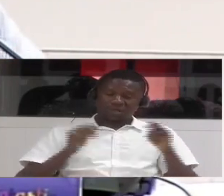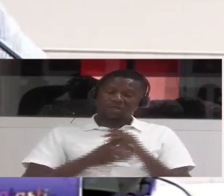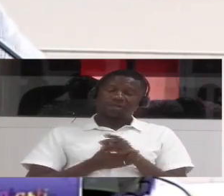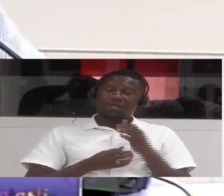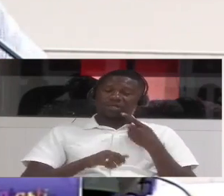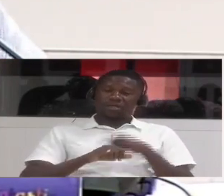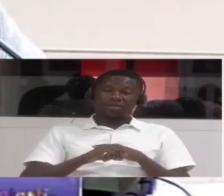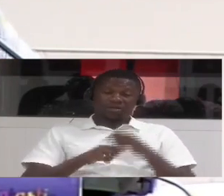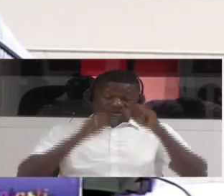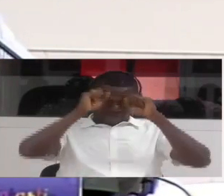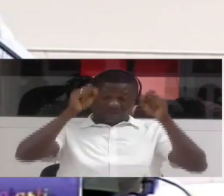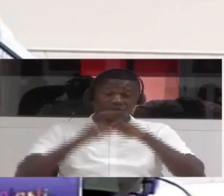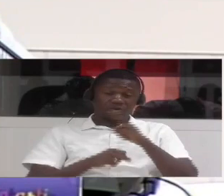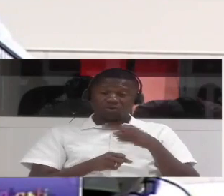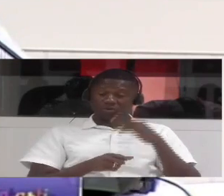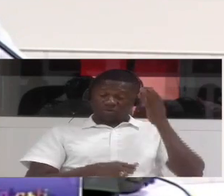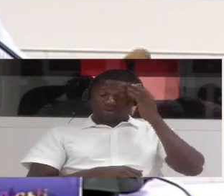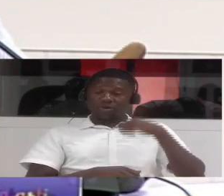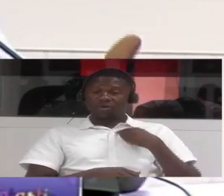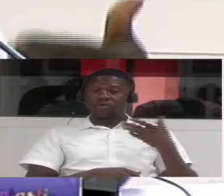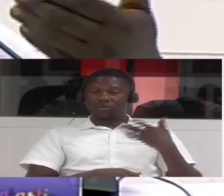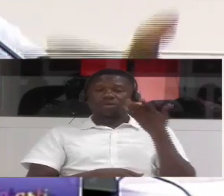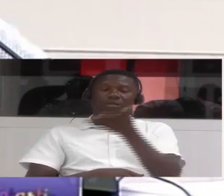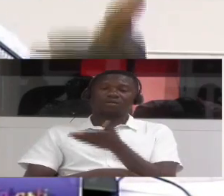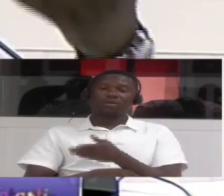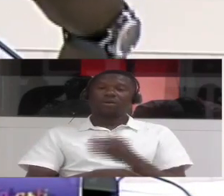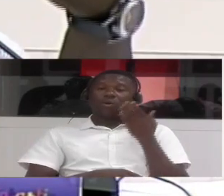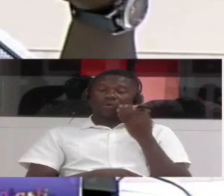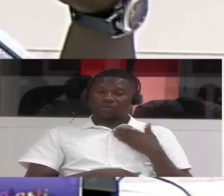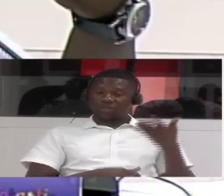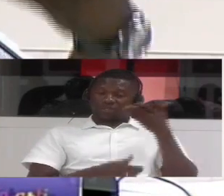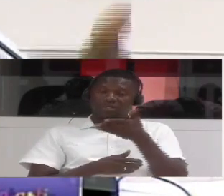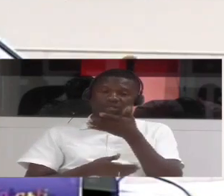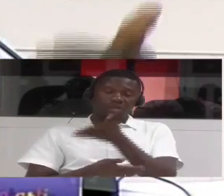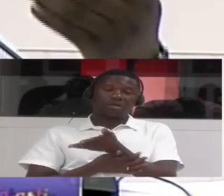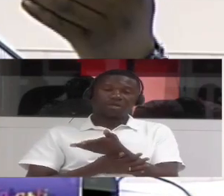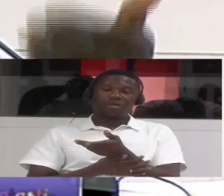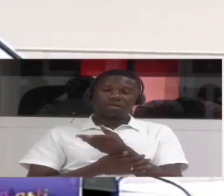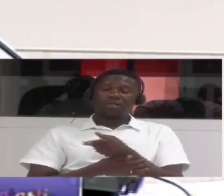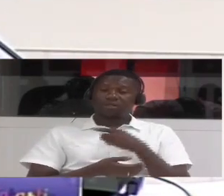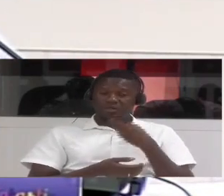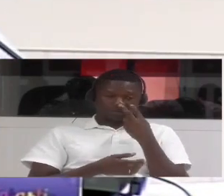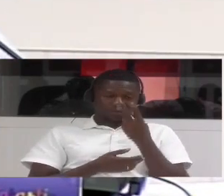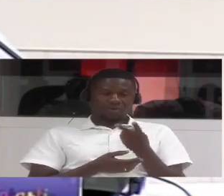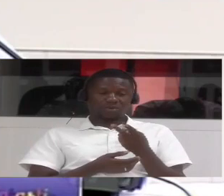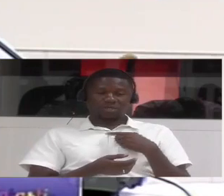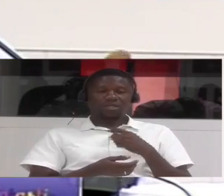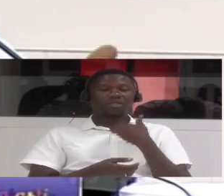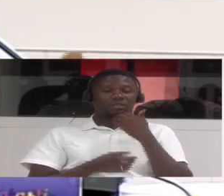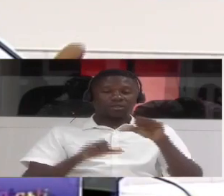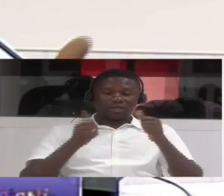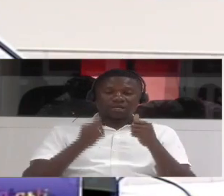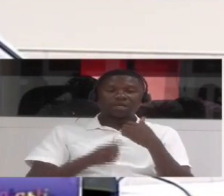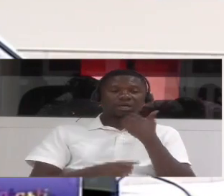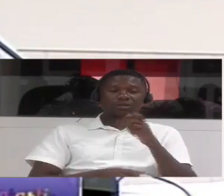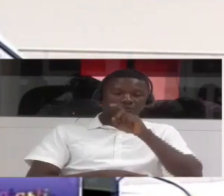government, they were not actually aware of our presence there. So when we reached there, then they saw us and they started asking questions. And